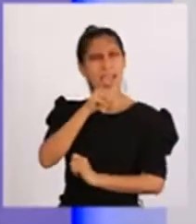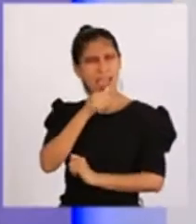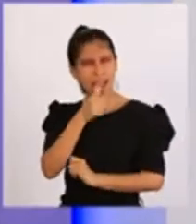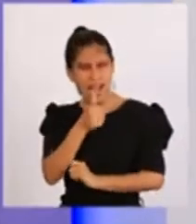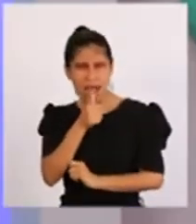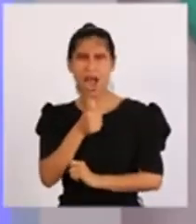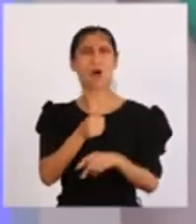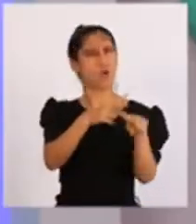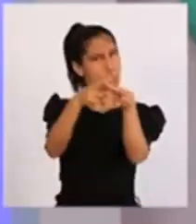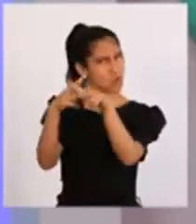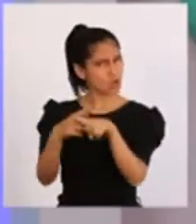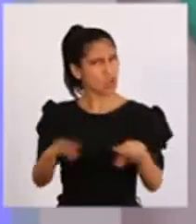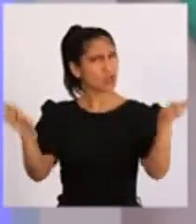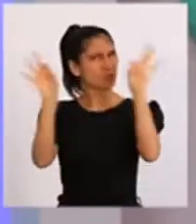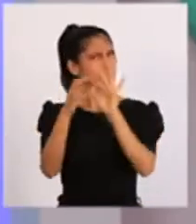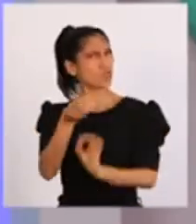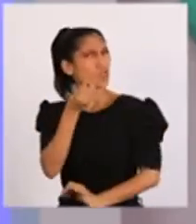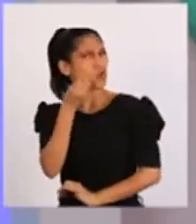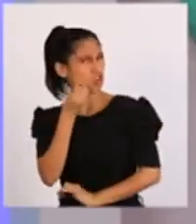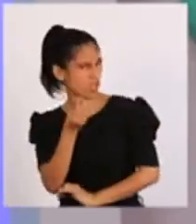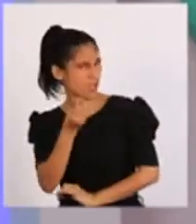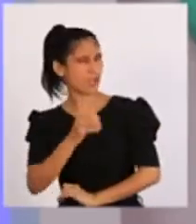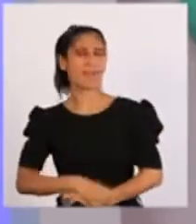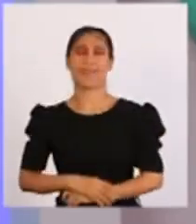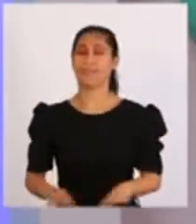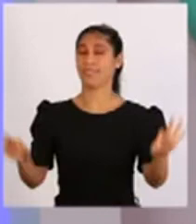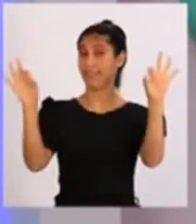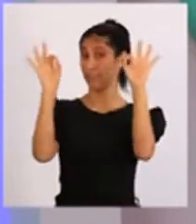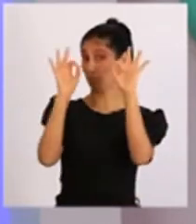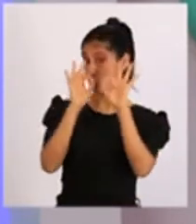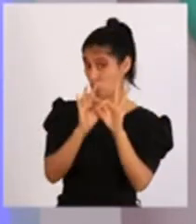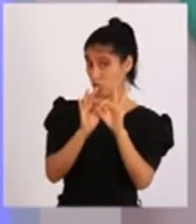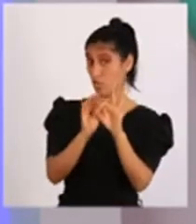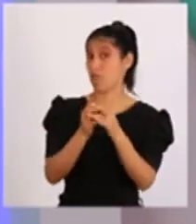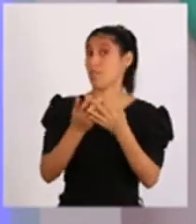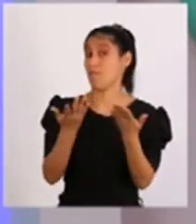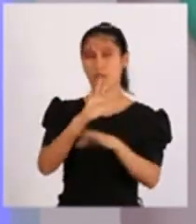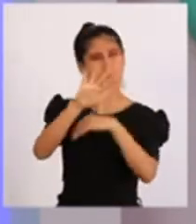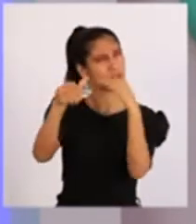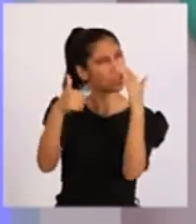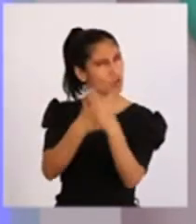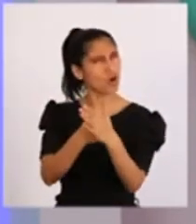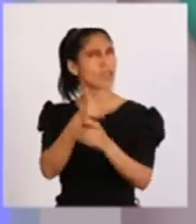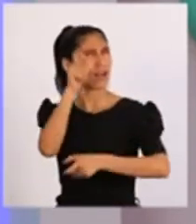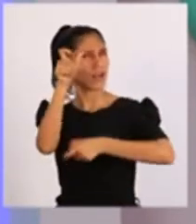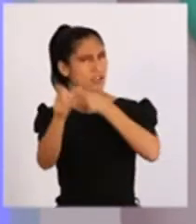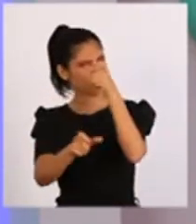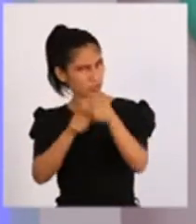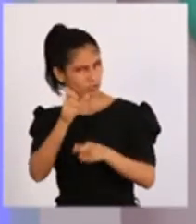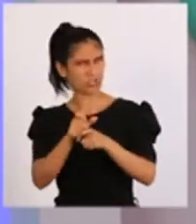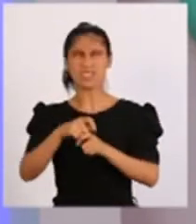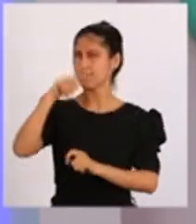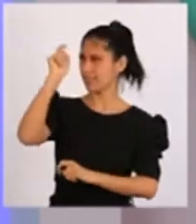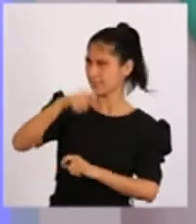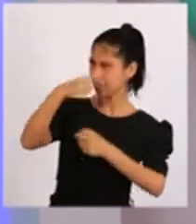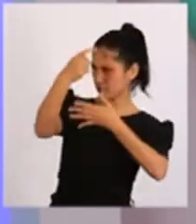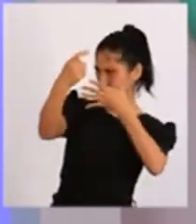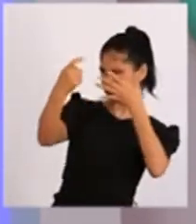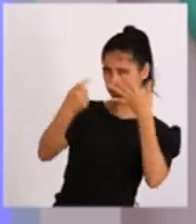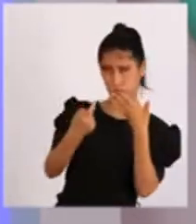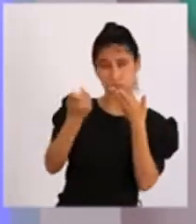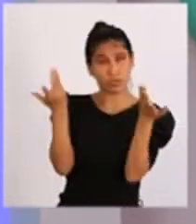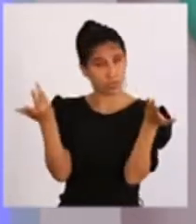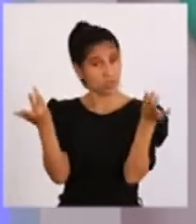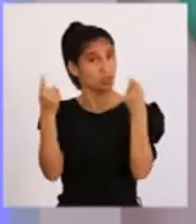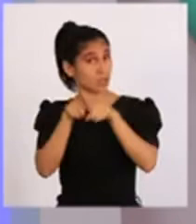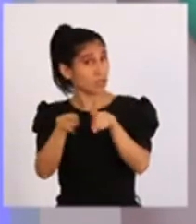conserve water? Because it's important in our lives. We use it for many things, and